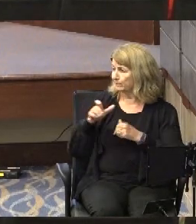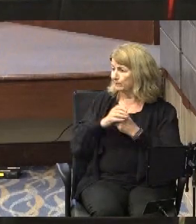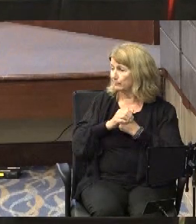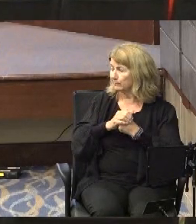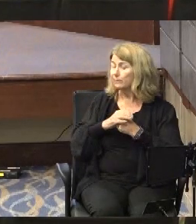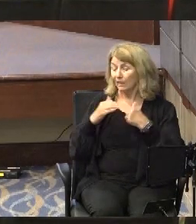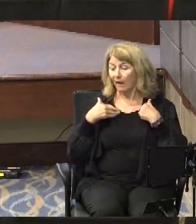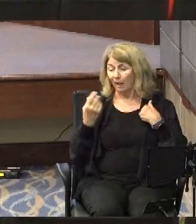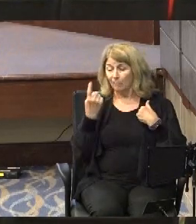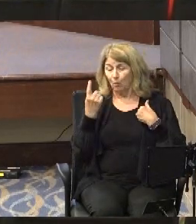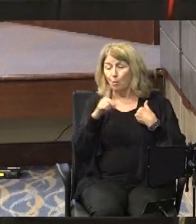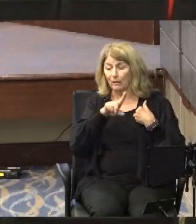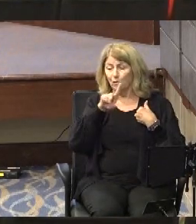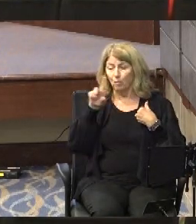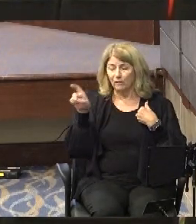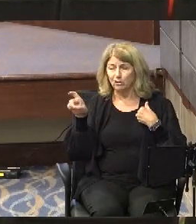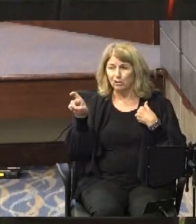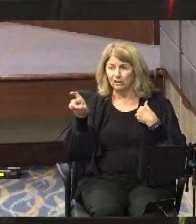I have one, Seth. The